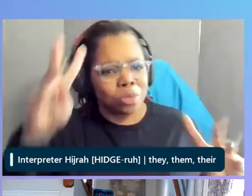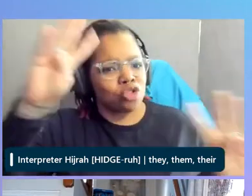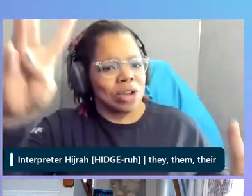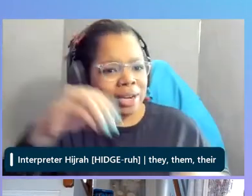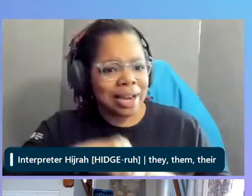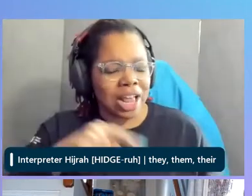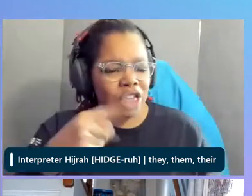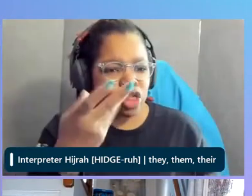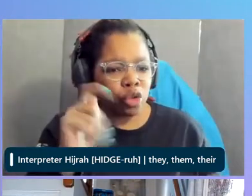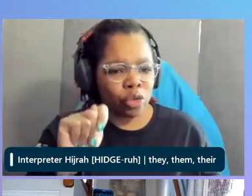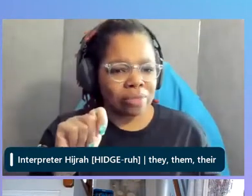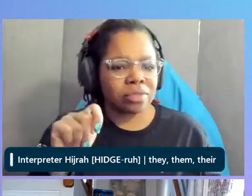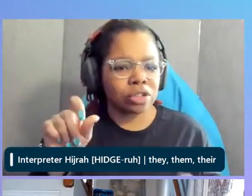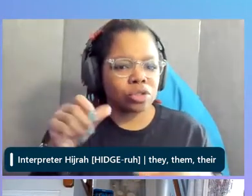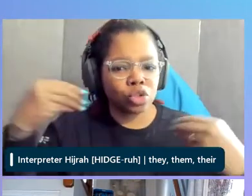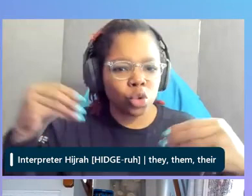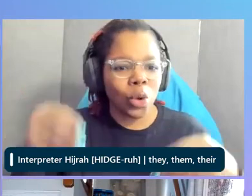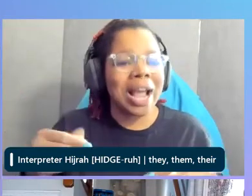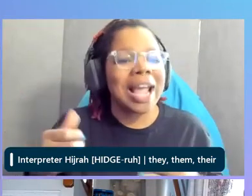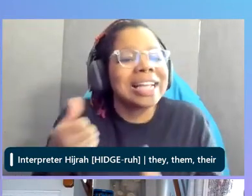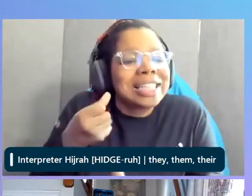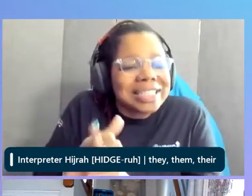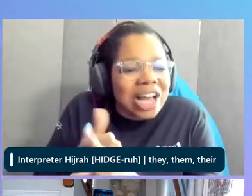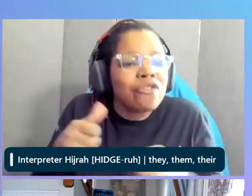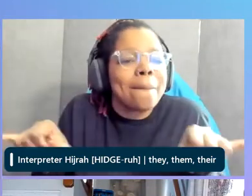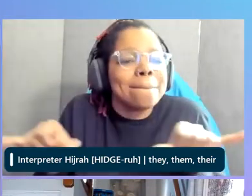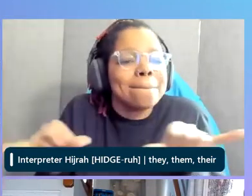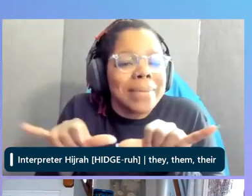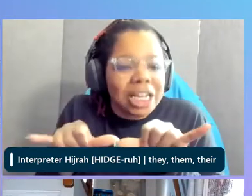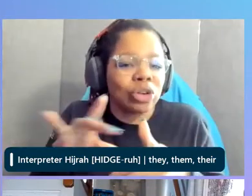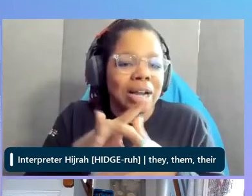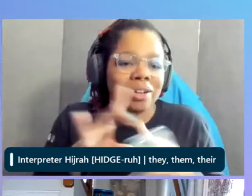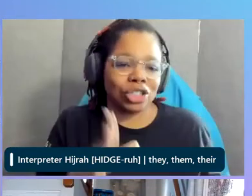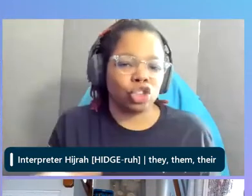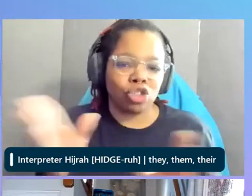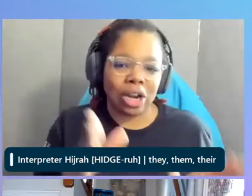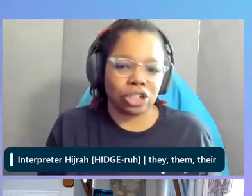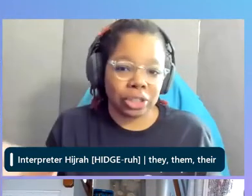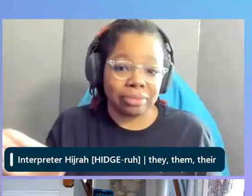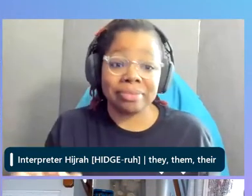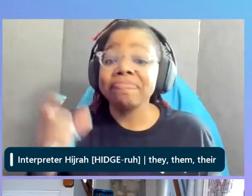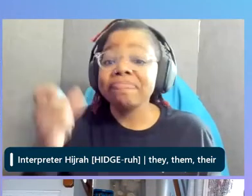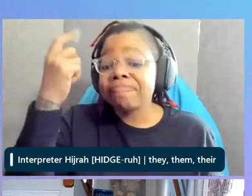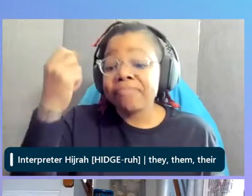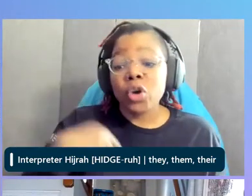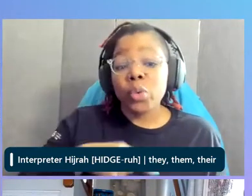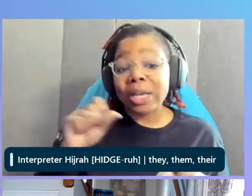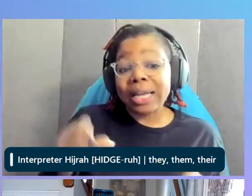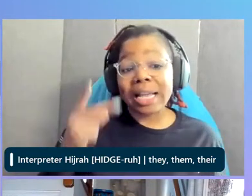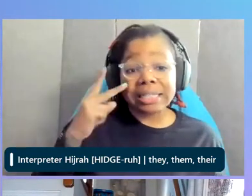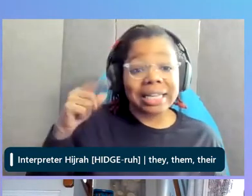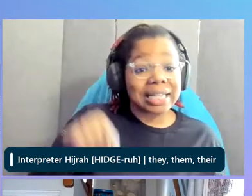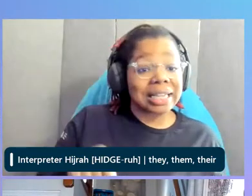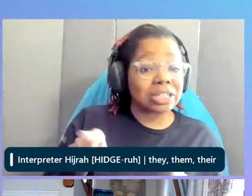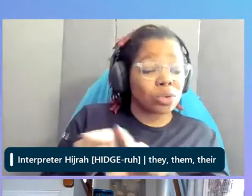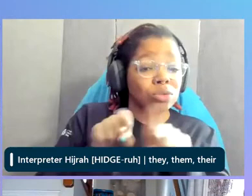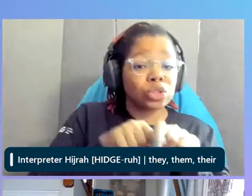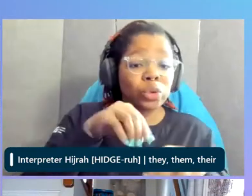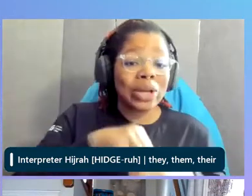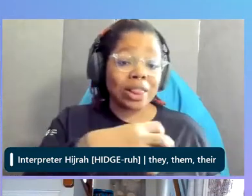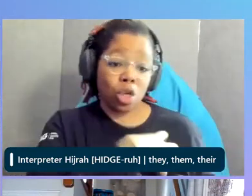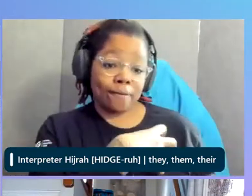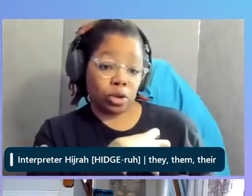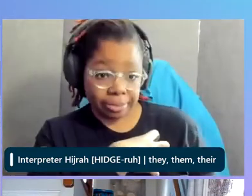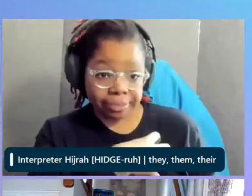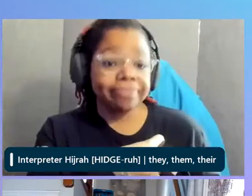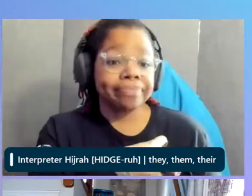a self-measuring content strategy. Now, we can see this even in law